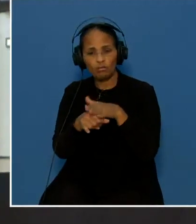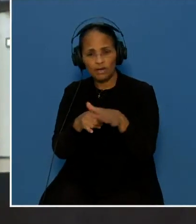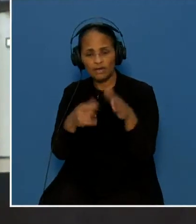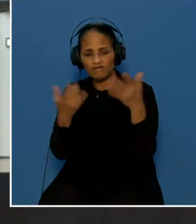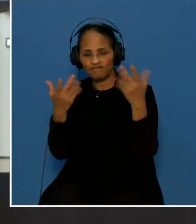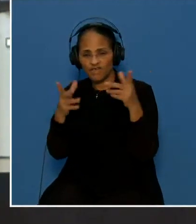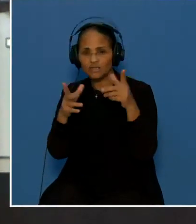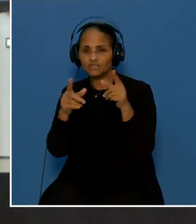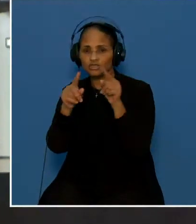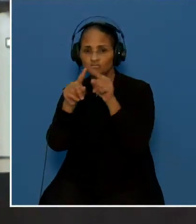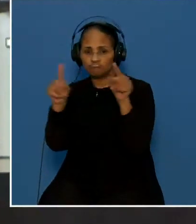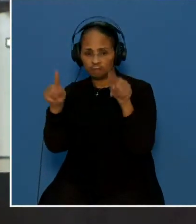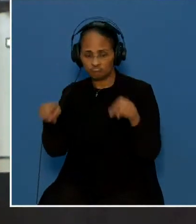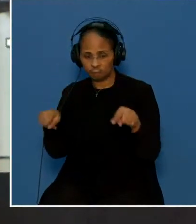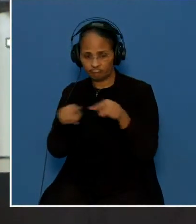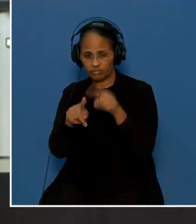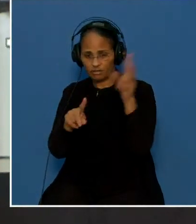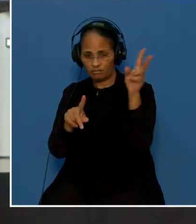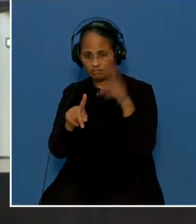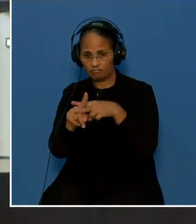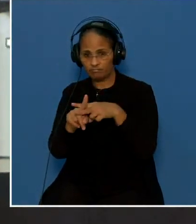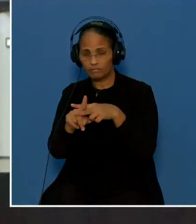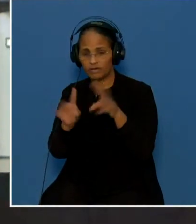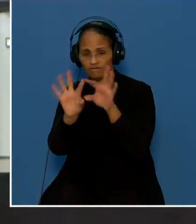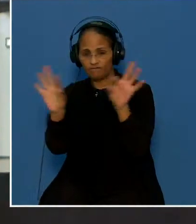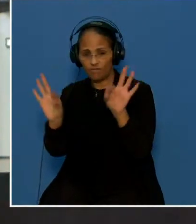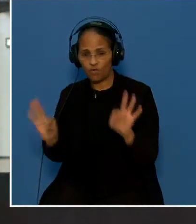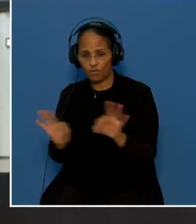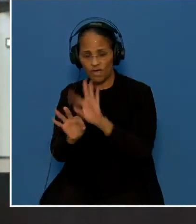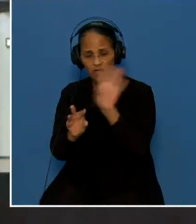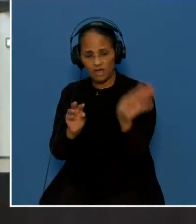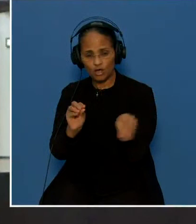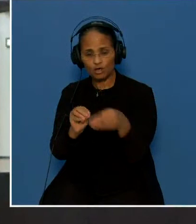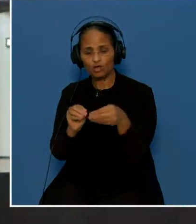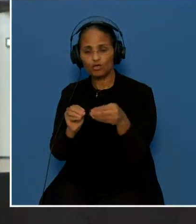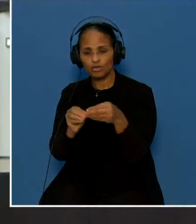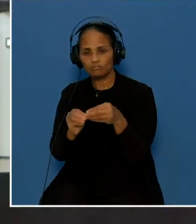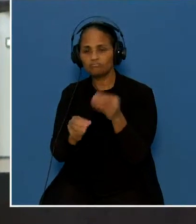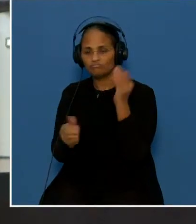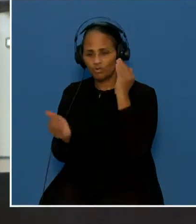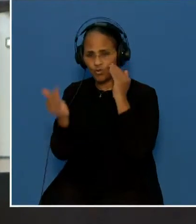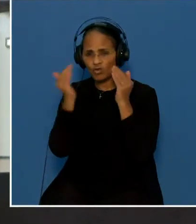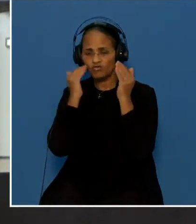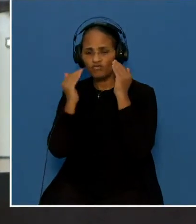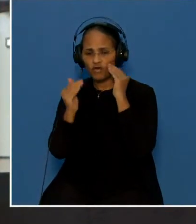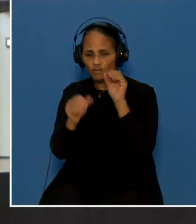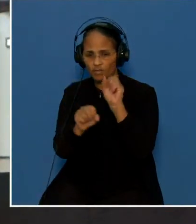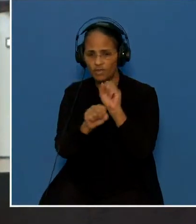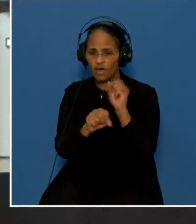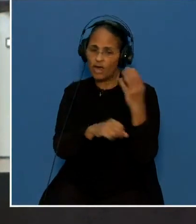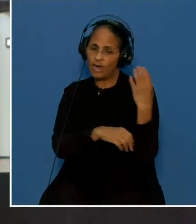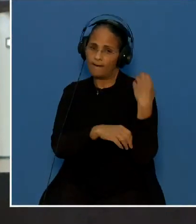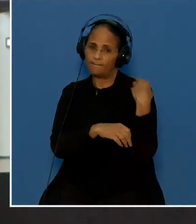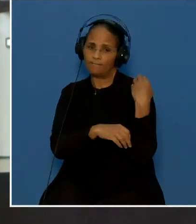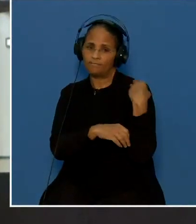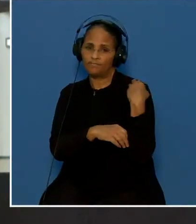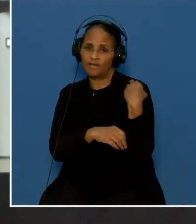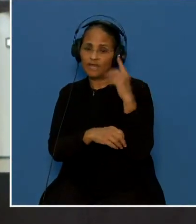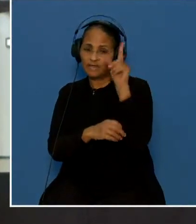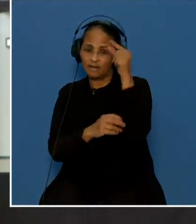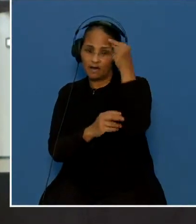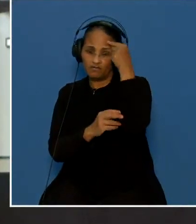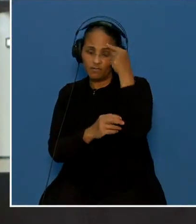proper application process. This included verification from their employer. The government may